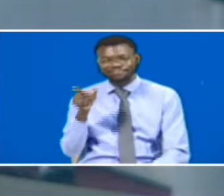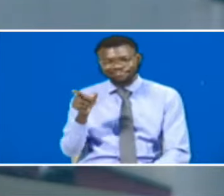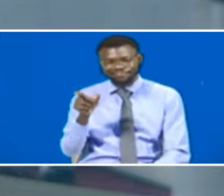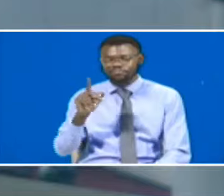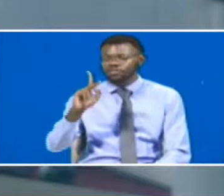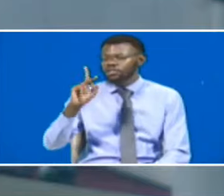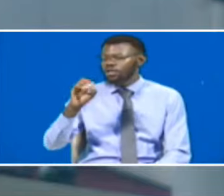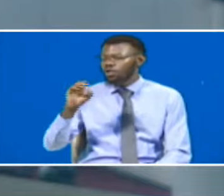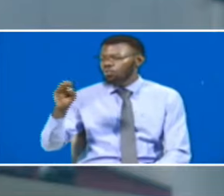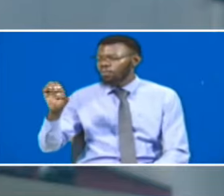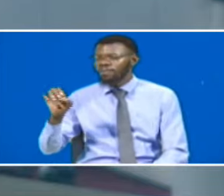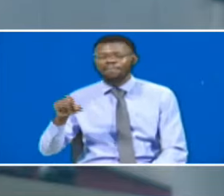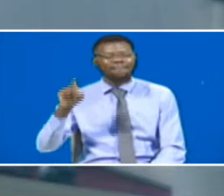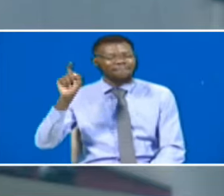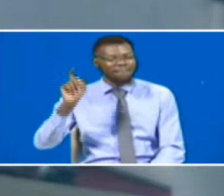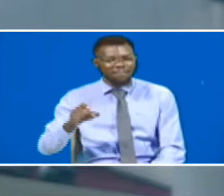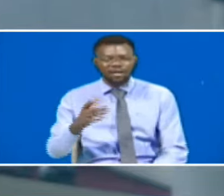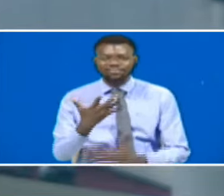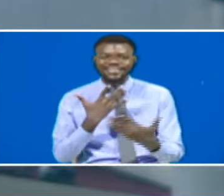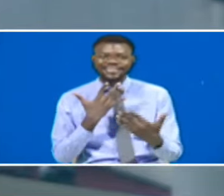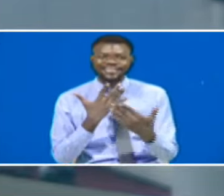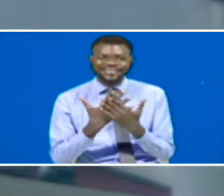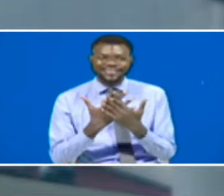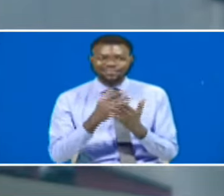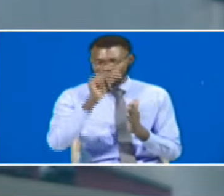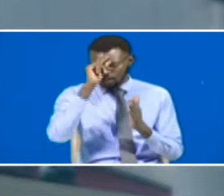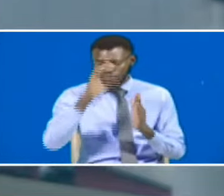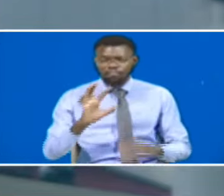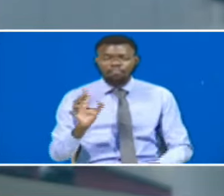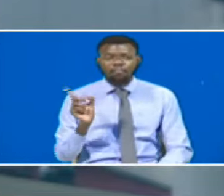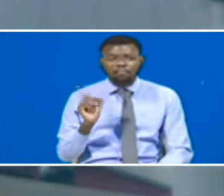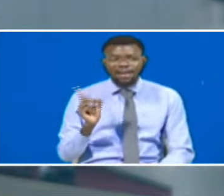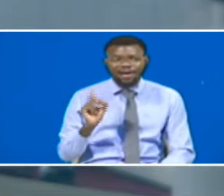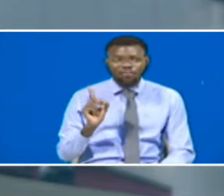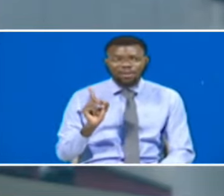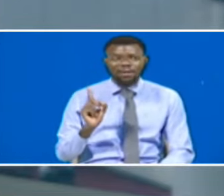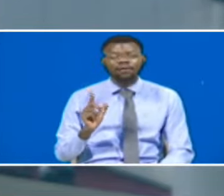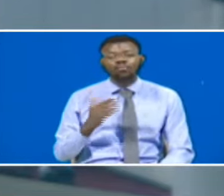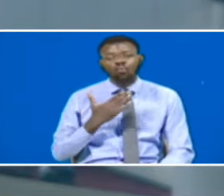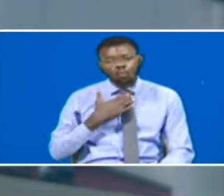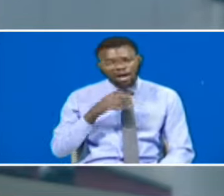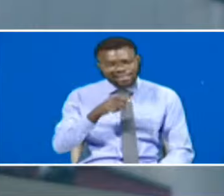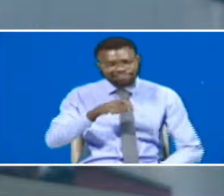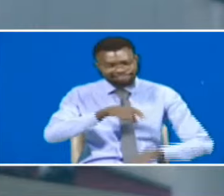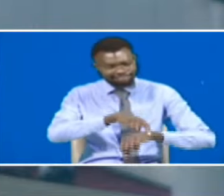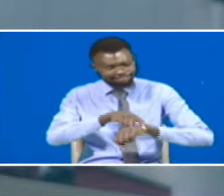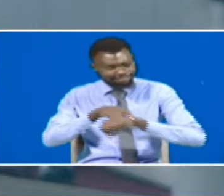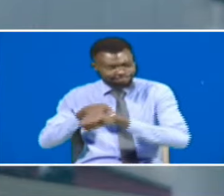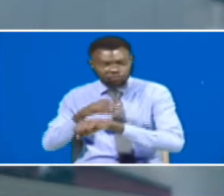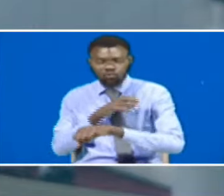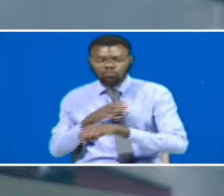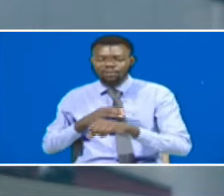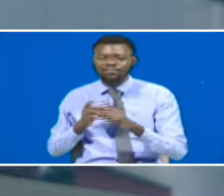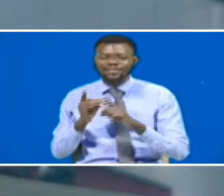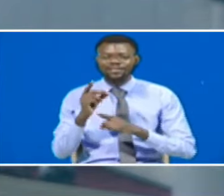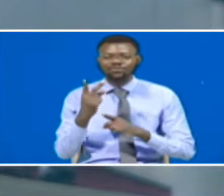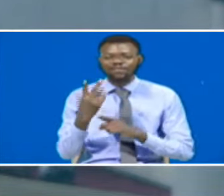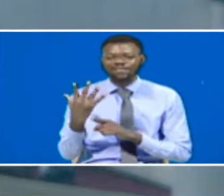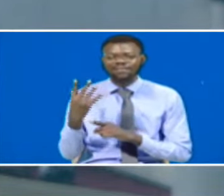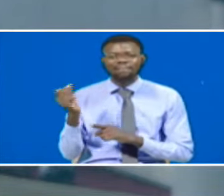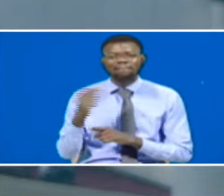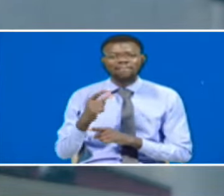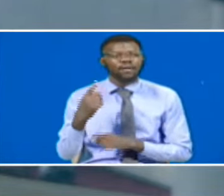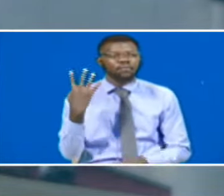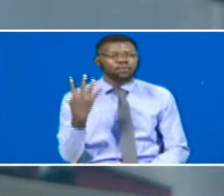Koome, to arrest Nairobi Governor Johnson Sakaja and present him before the committee on 25th April. This is